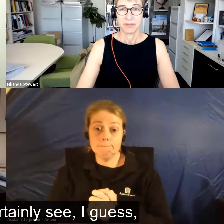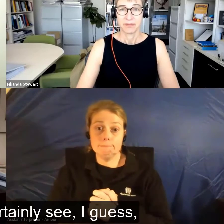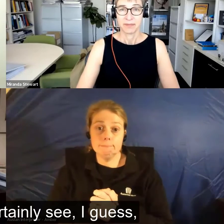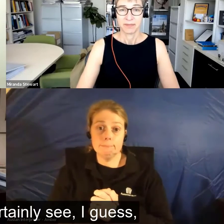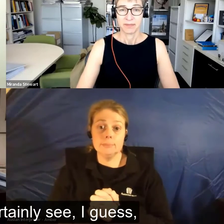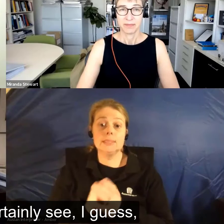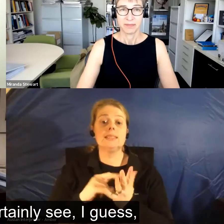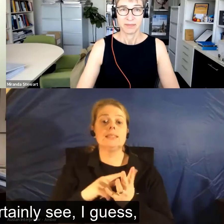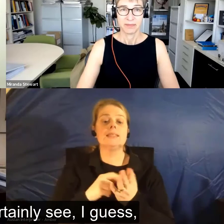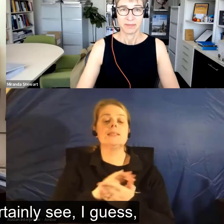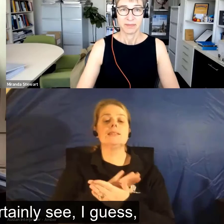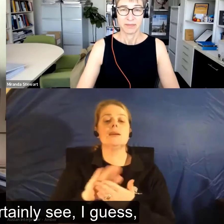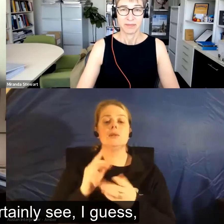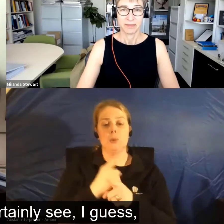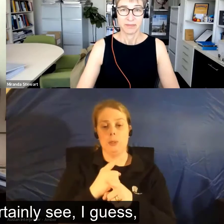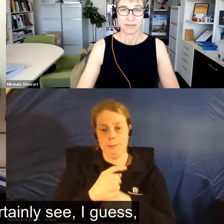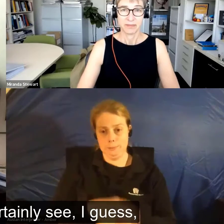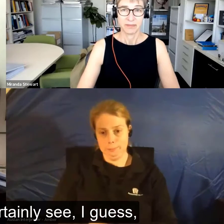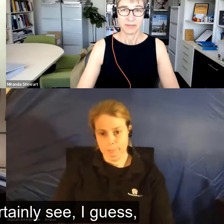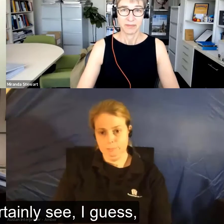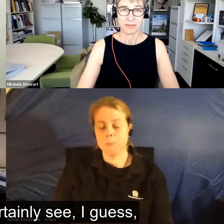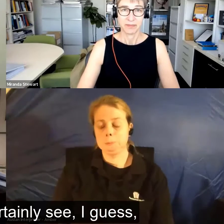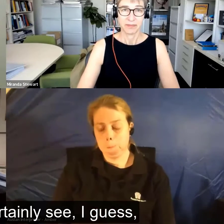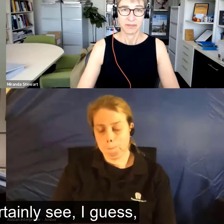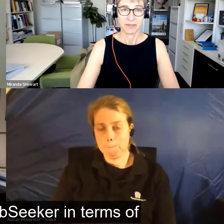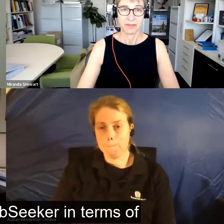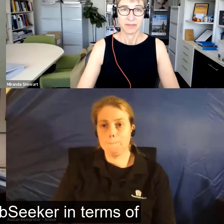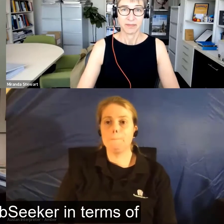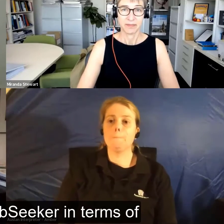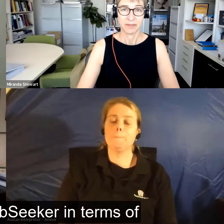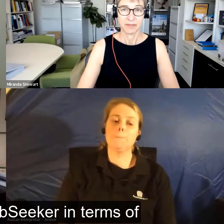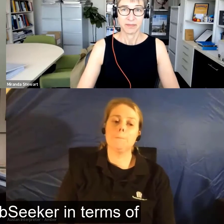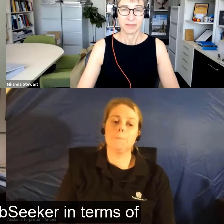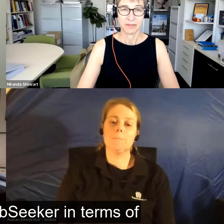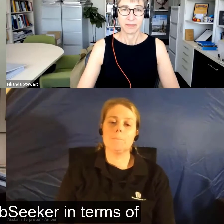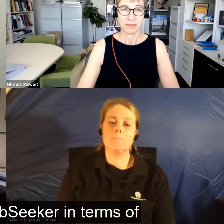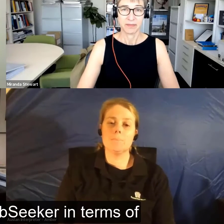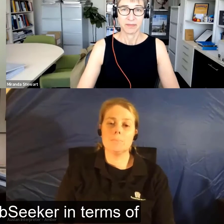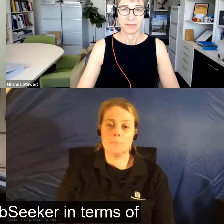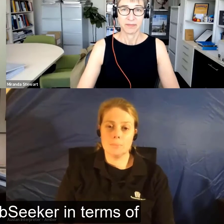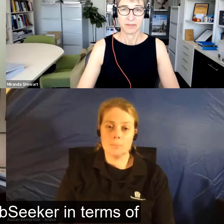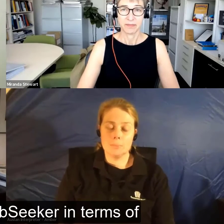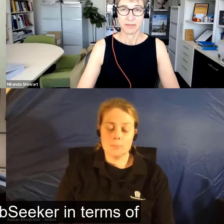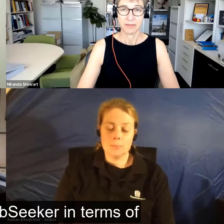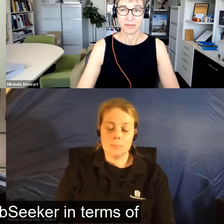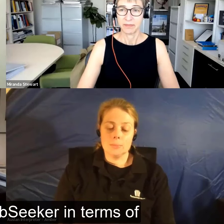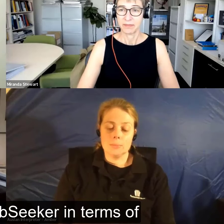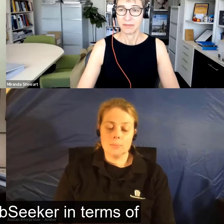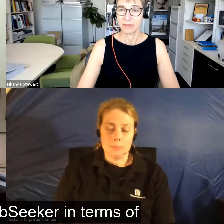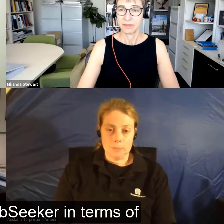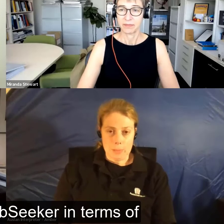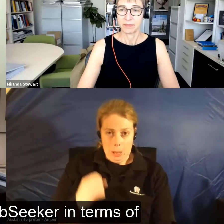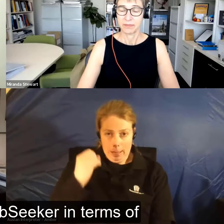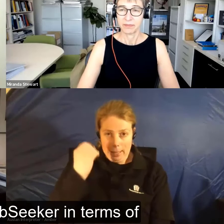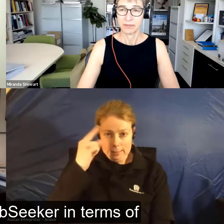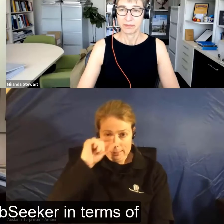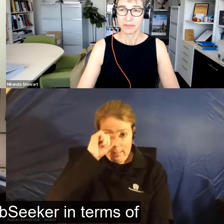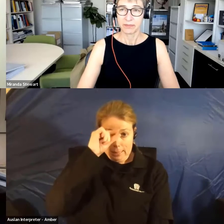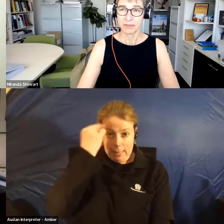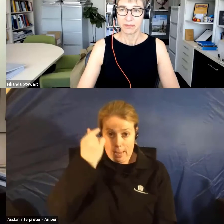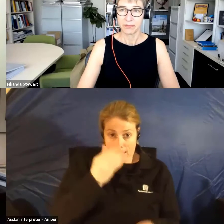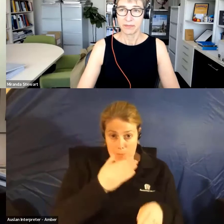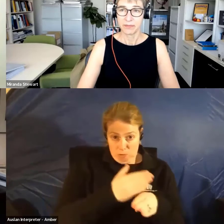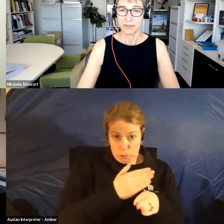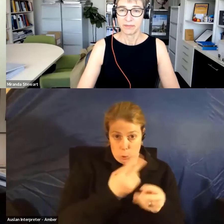Well, I certainly see, I guess, the purpose of job seeker in terms